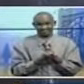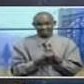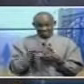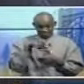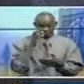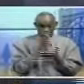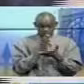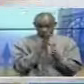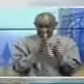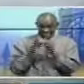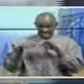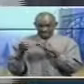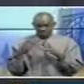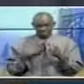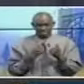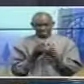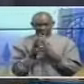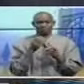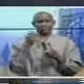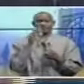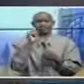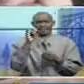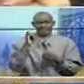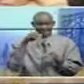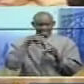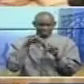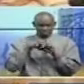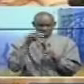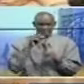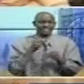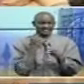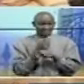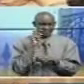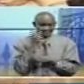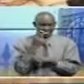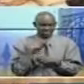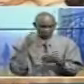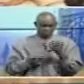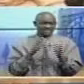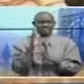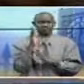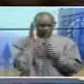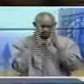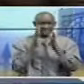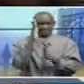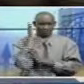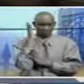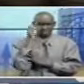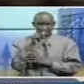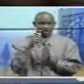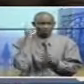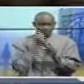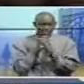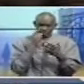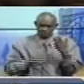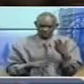Although they strategized on how to win the upcoming by-elections slated for December 2nd, their focus was mainly on the country's security. The lawmakers say the patterns